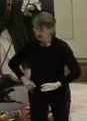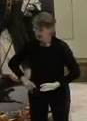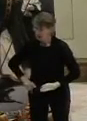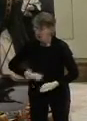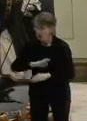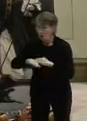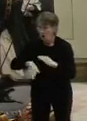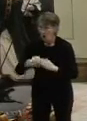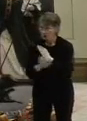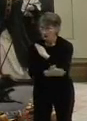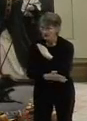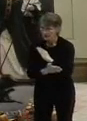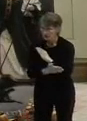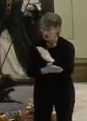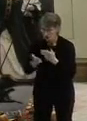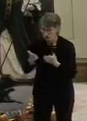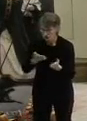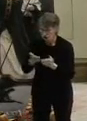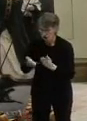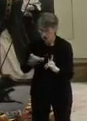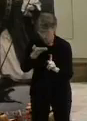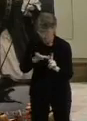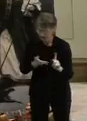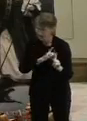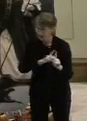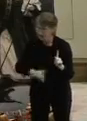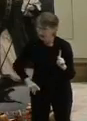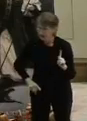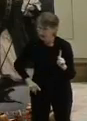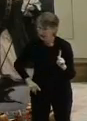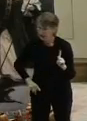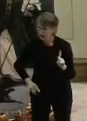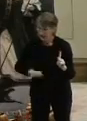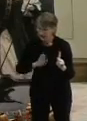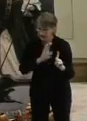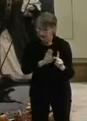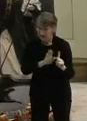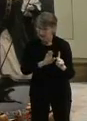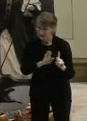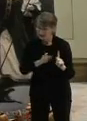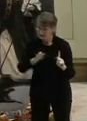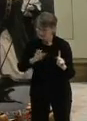him. His dominion is an everlasting dominion that shall not